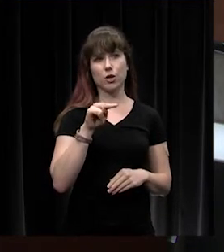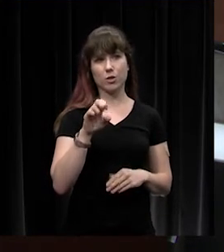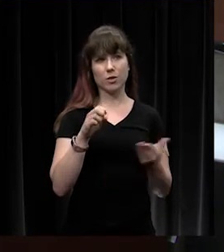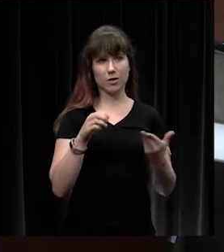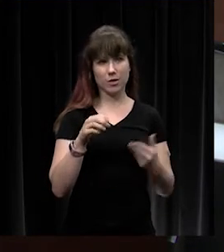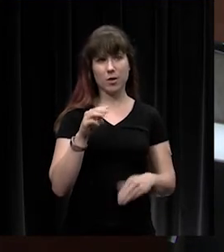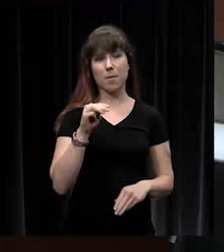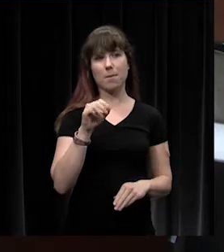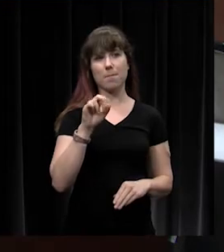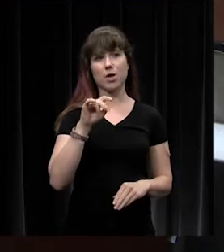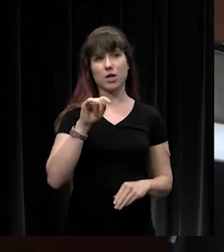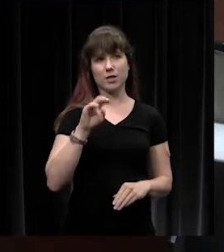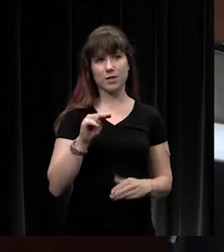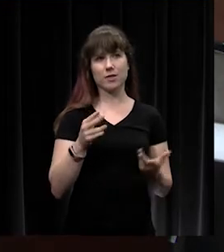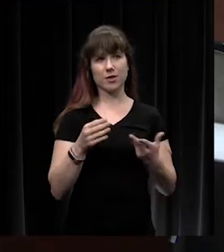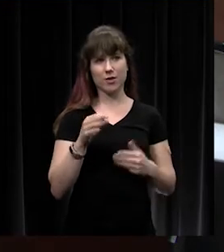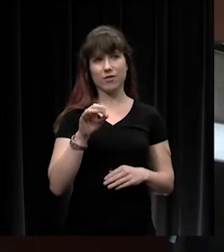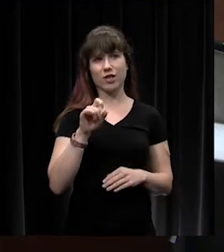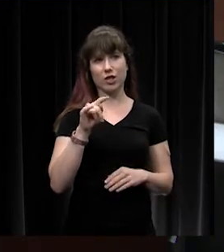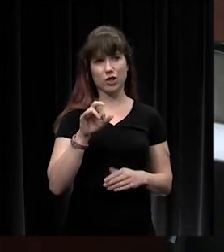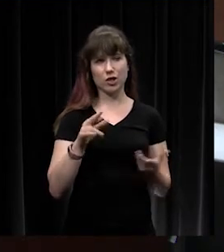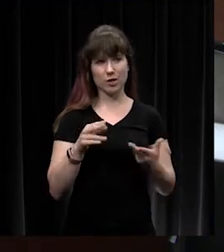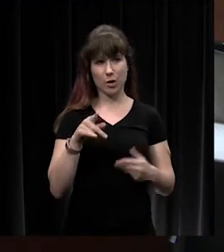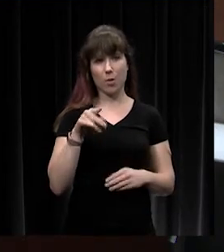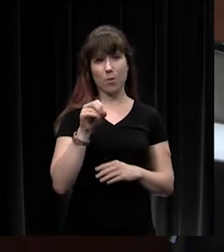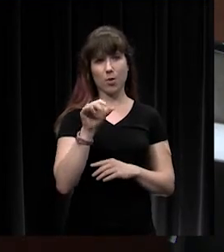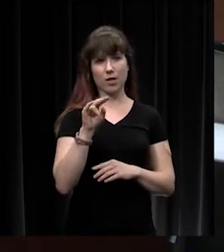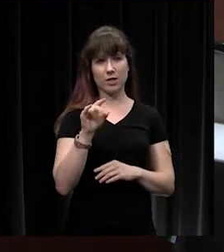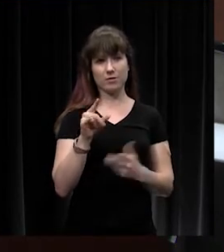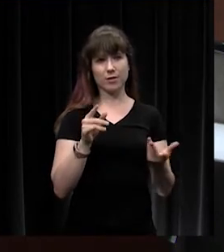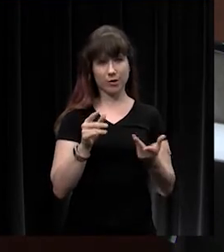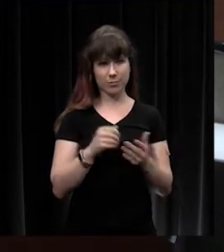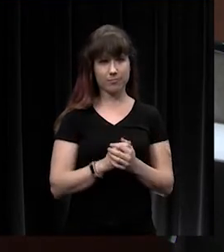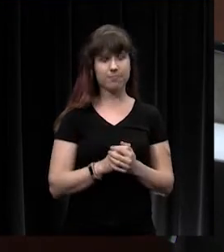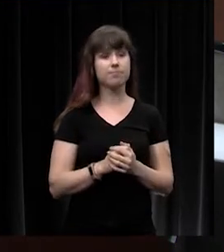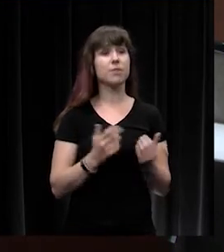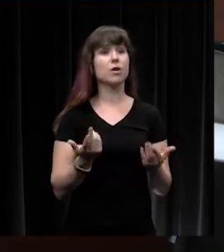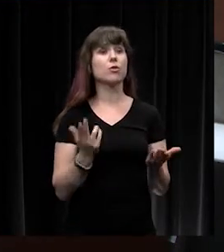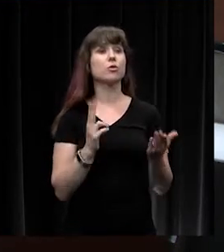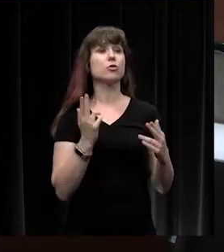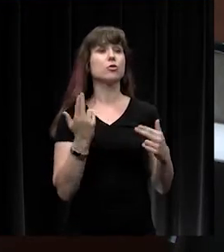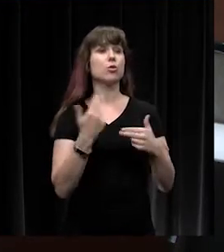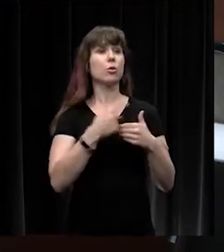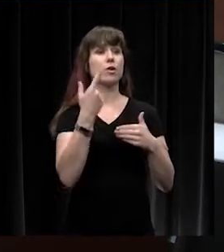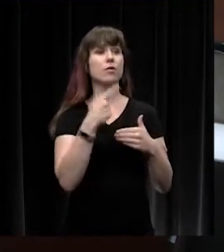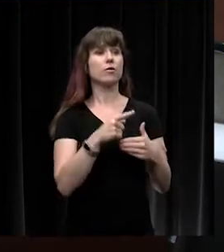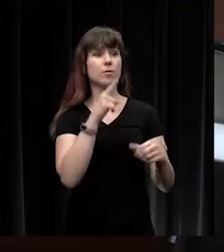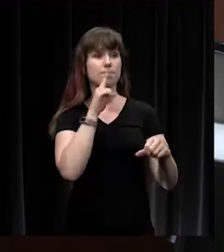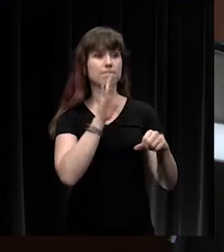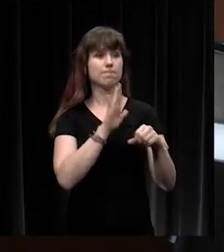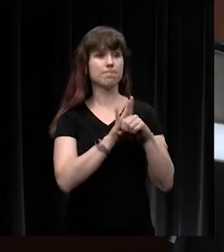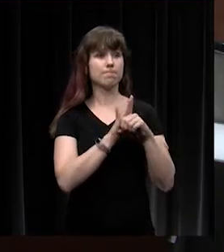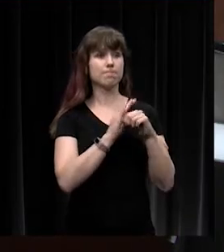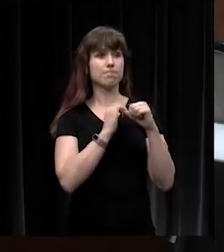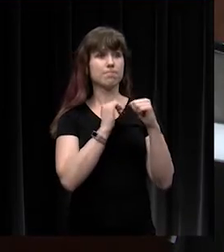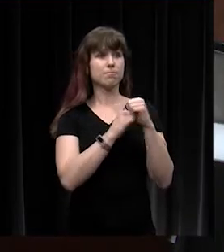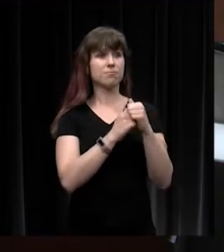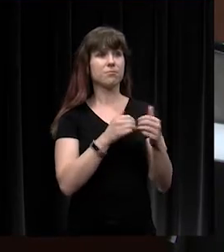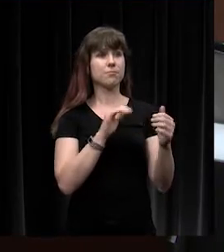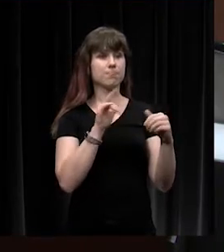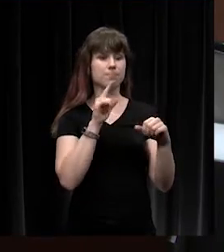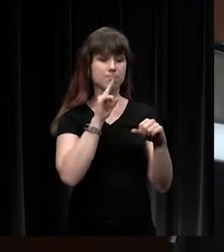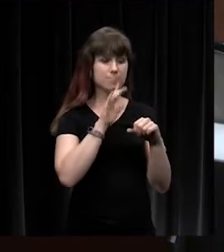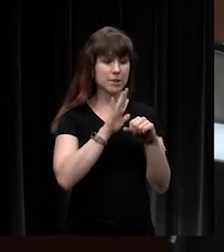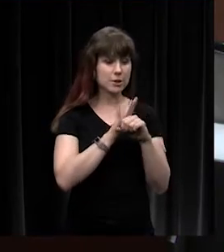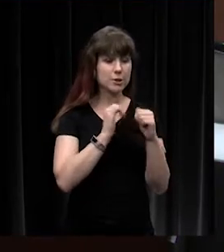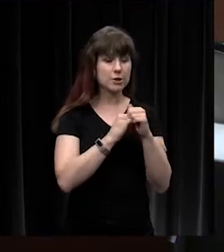Martin? Here. Mrs. Felter? Here. Mr. Poland? Here. Great. Will you all join me for the Pledge of Allegiance, please? I pledge allegiance